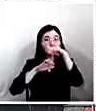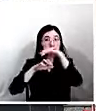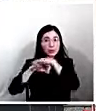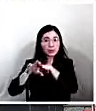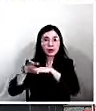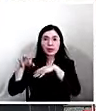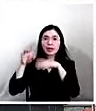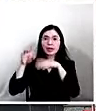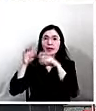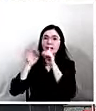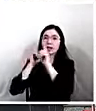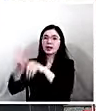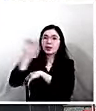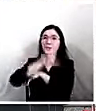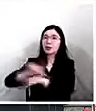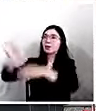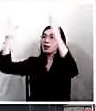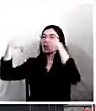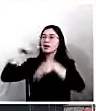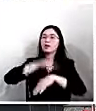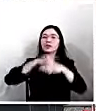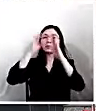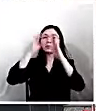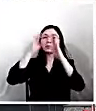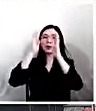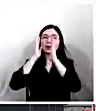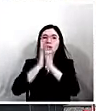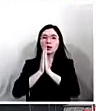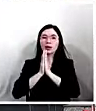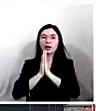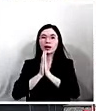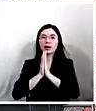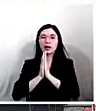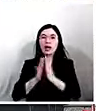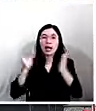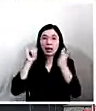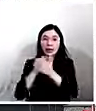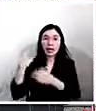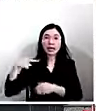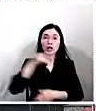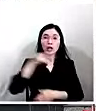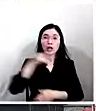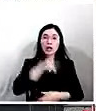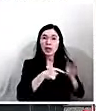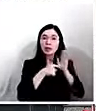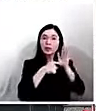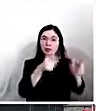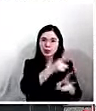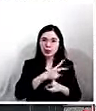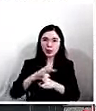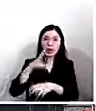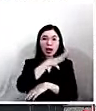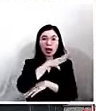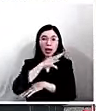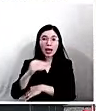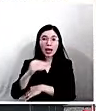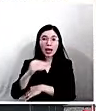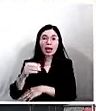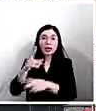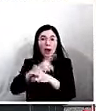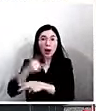Lord. Lord, hear our prayer. That we may show care and concern for suffering